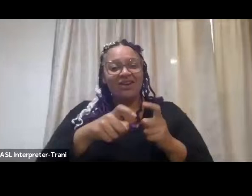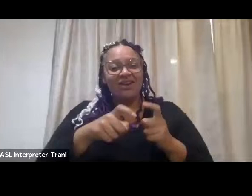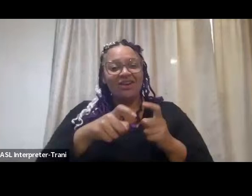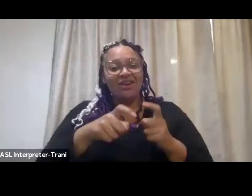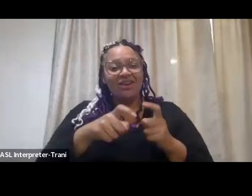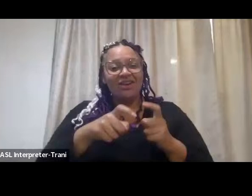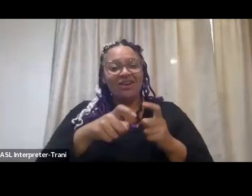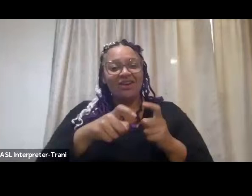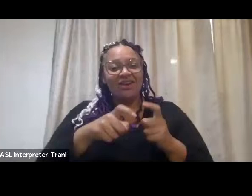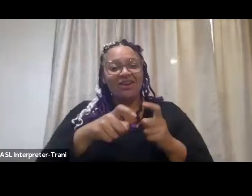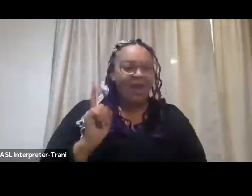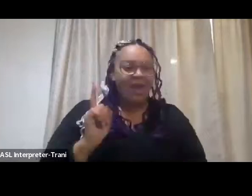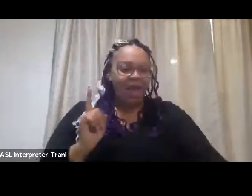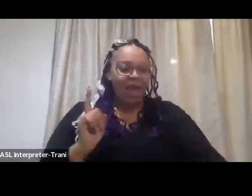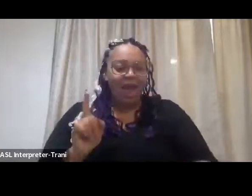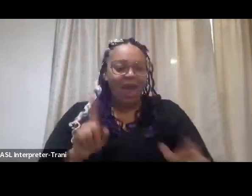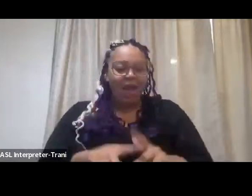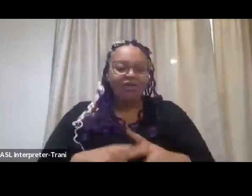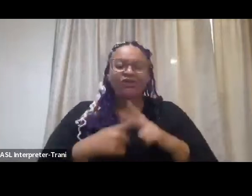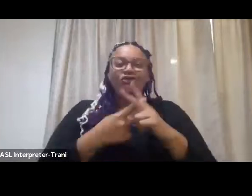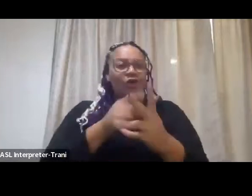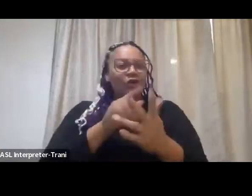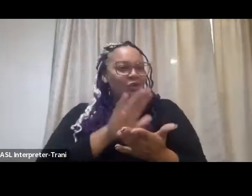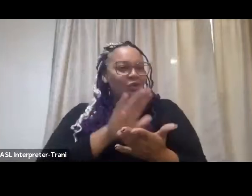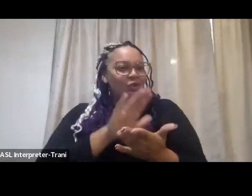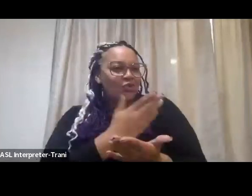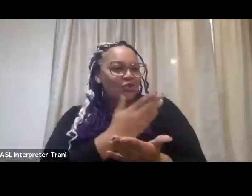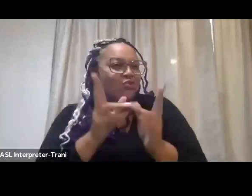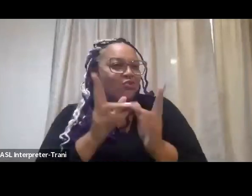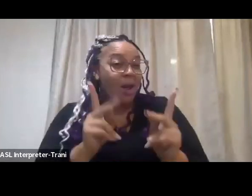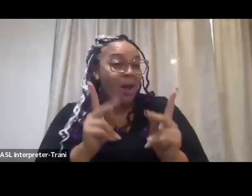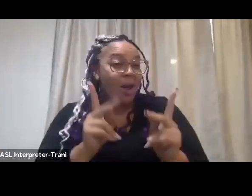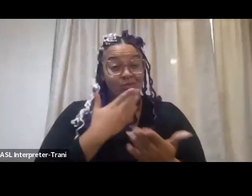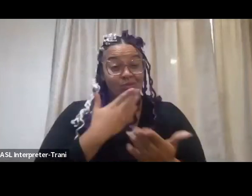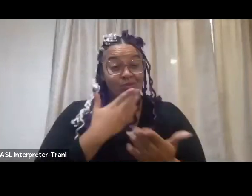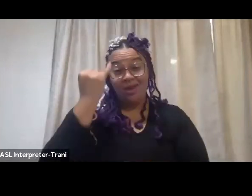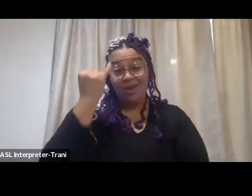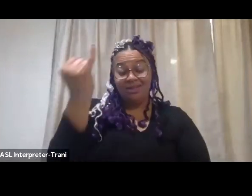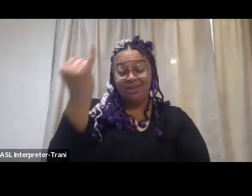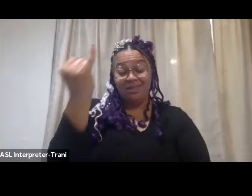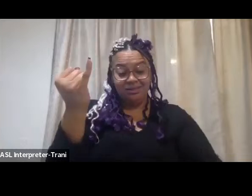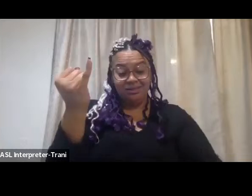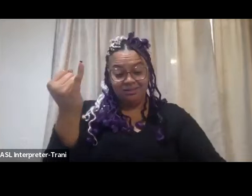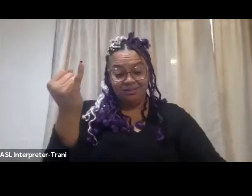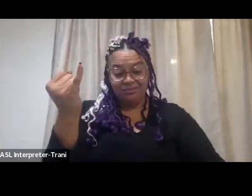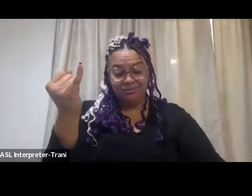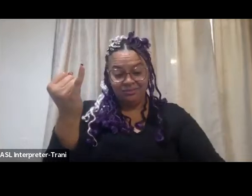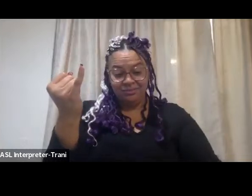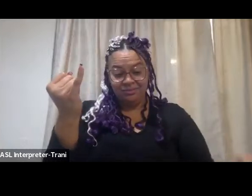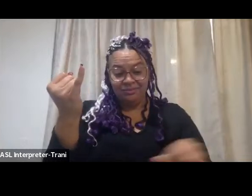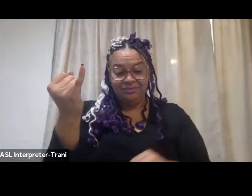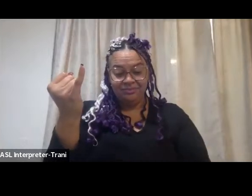and you're starting to cook up some really darn good ideas of,